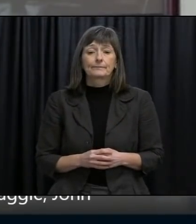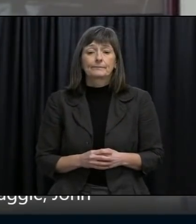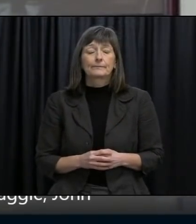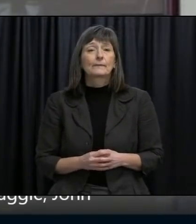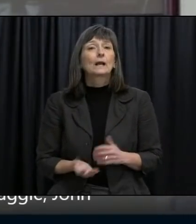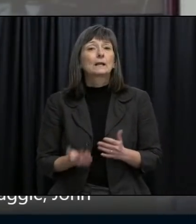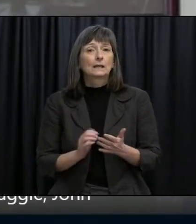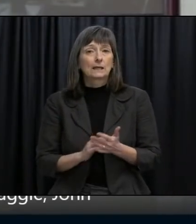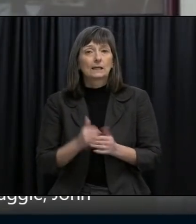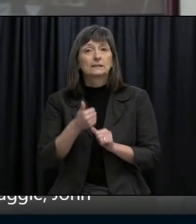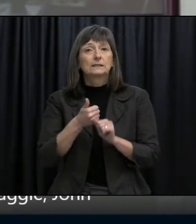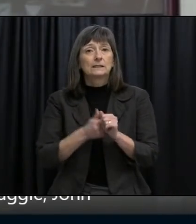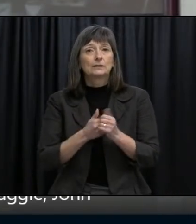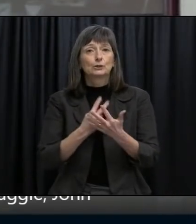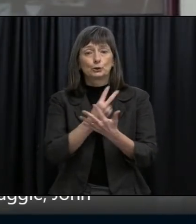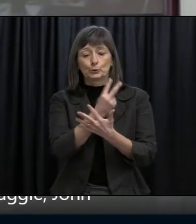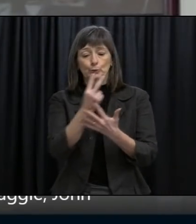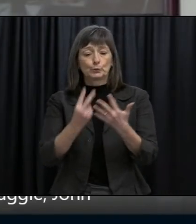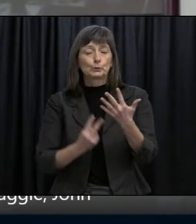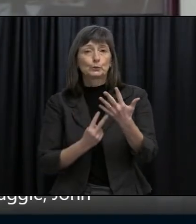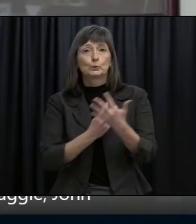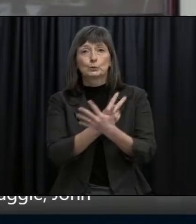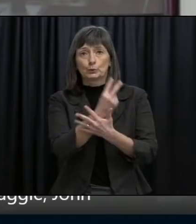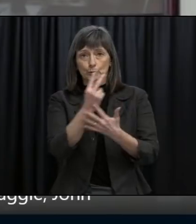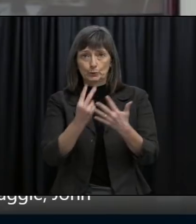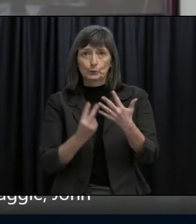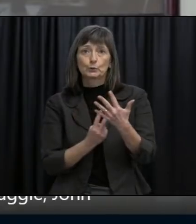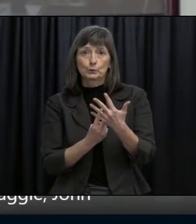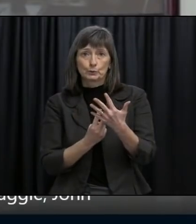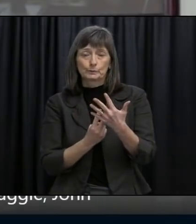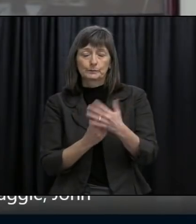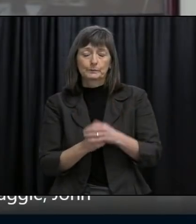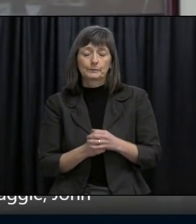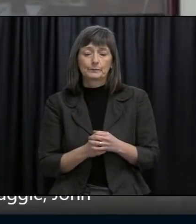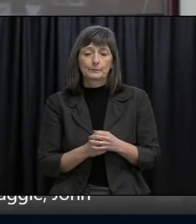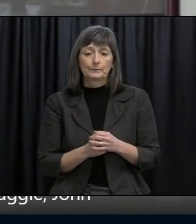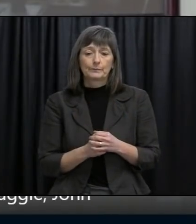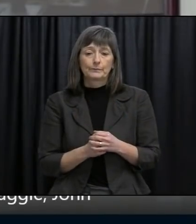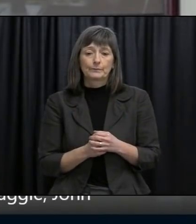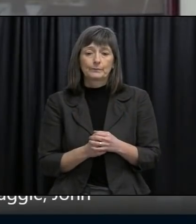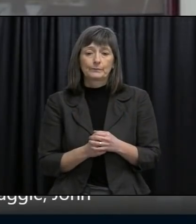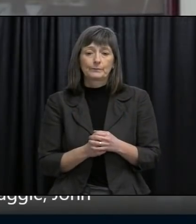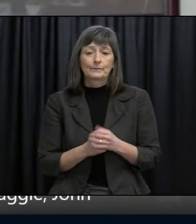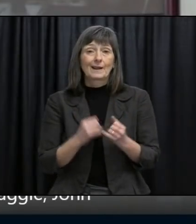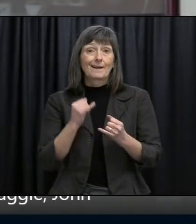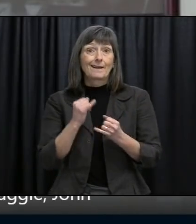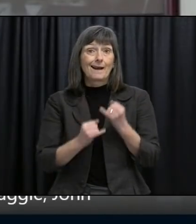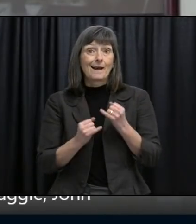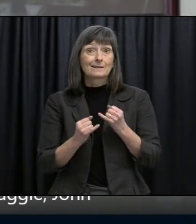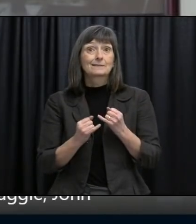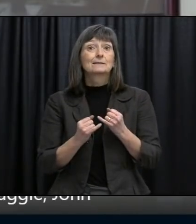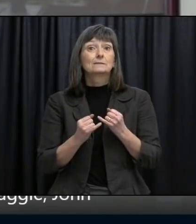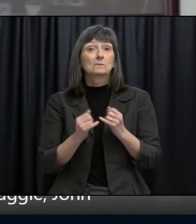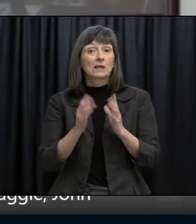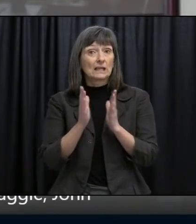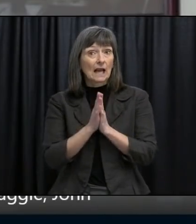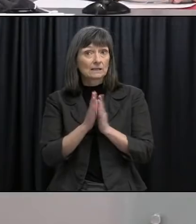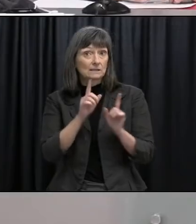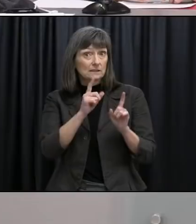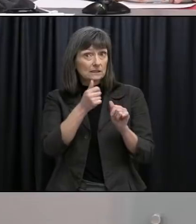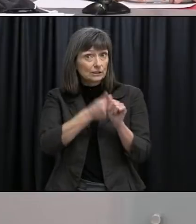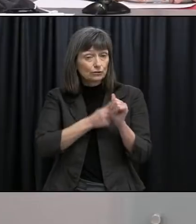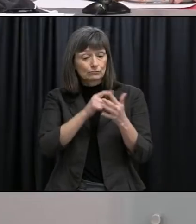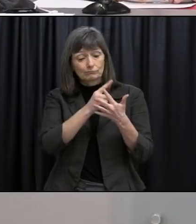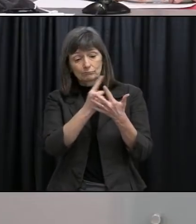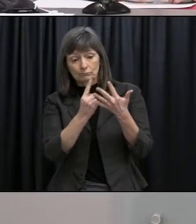rounds where each reporter will have the opportunity to ask 1 question and 1 follow-up per round. Following this, I will ask each reporter if they have 1